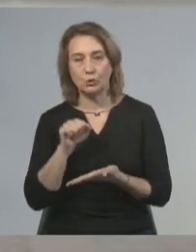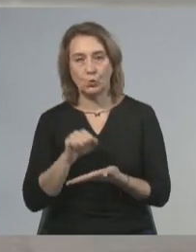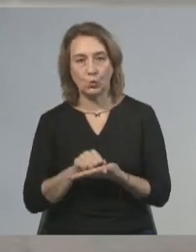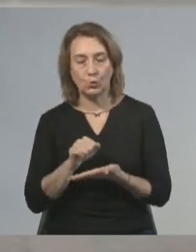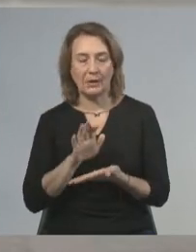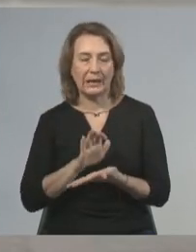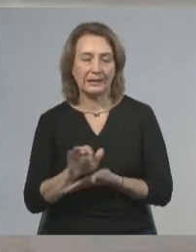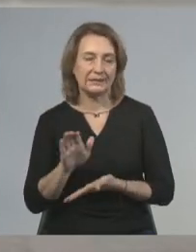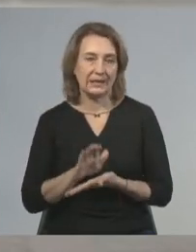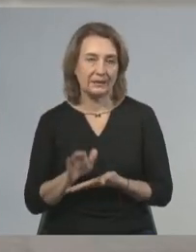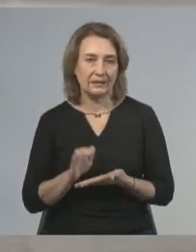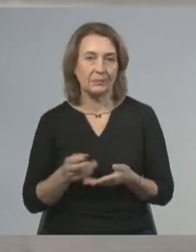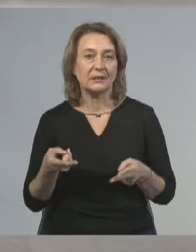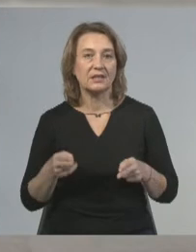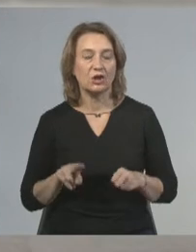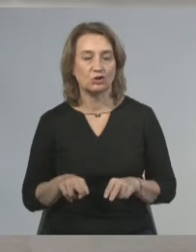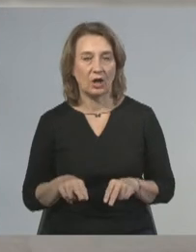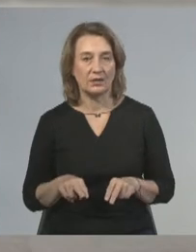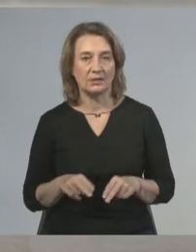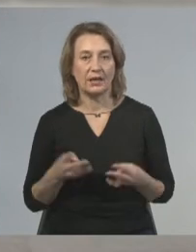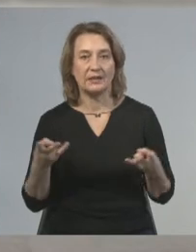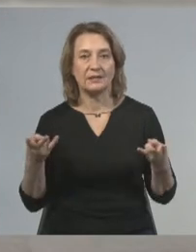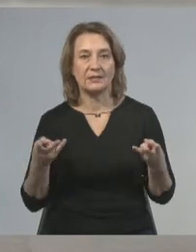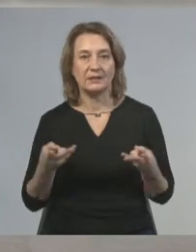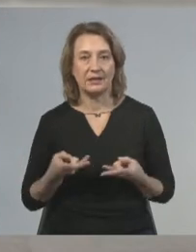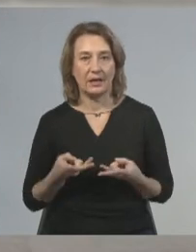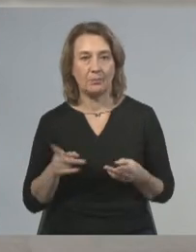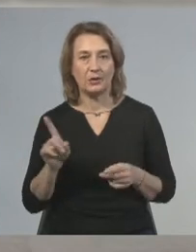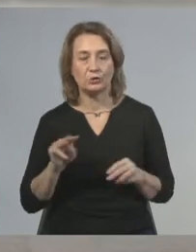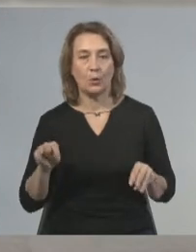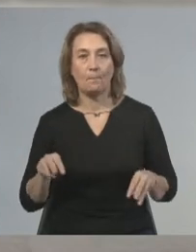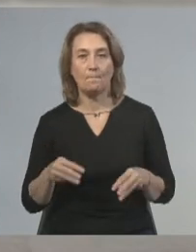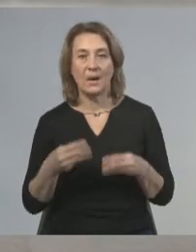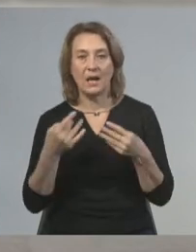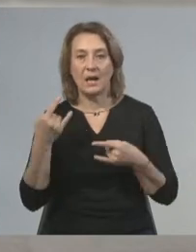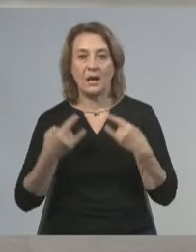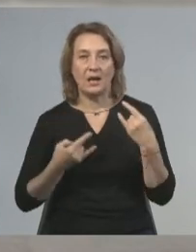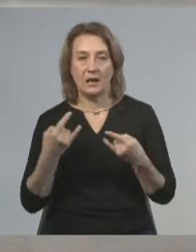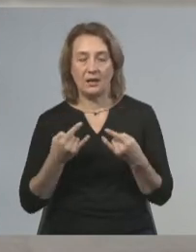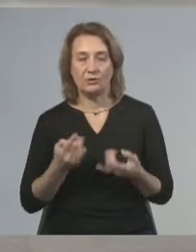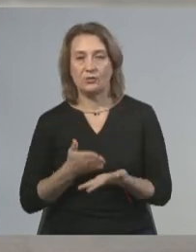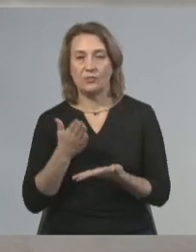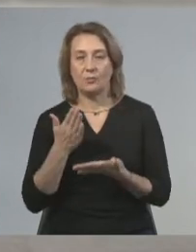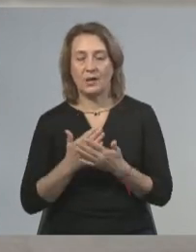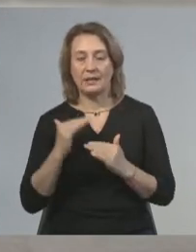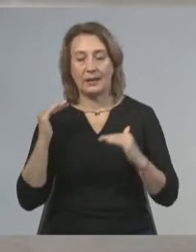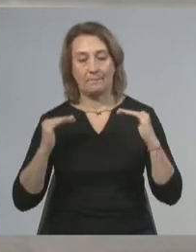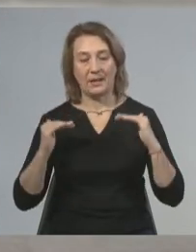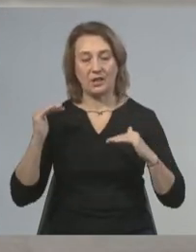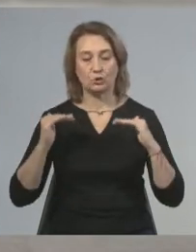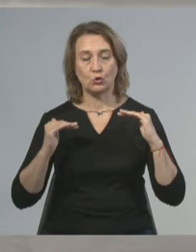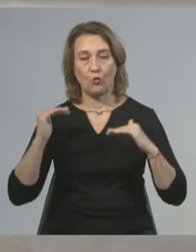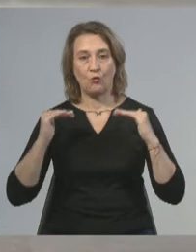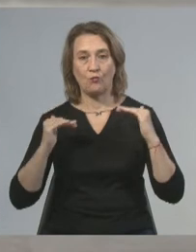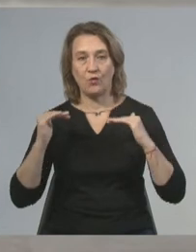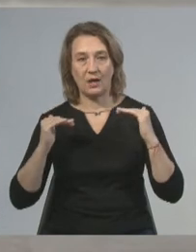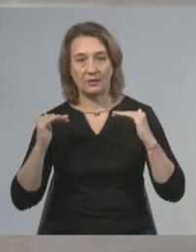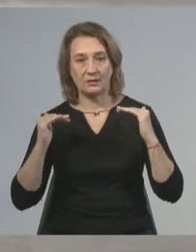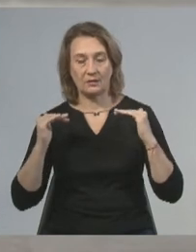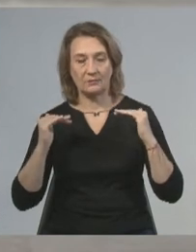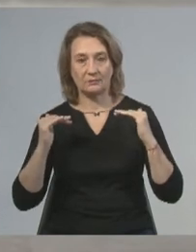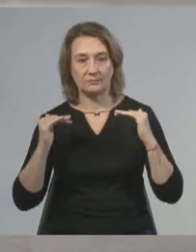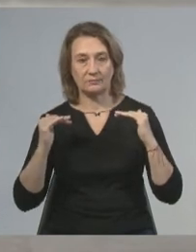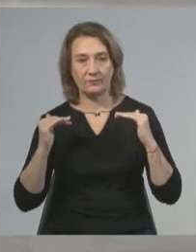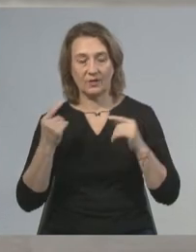spreaded using different leaflets or newspapers they will stay with the local population so i would like to